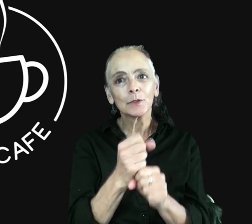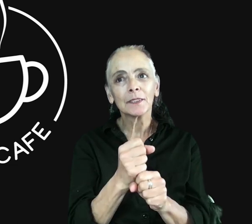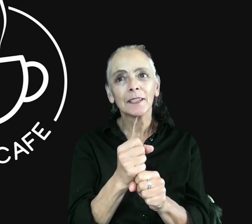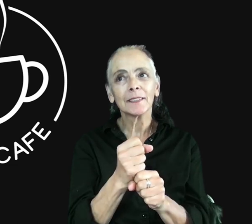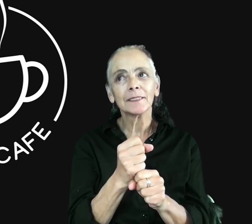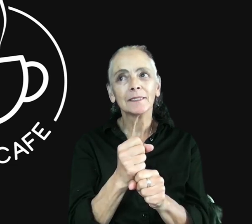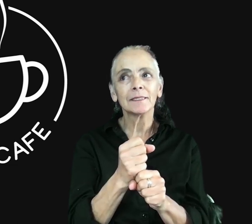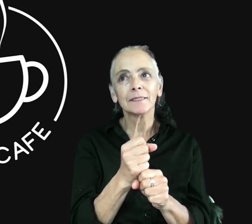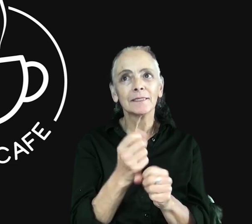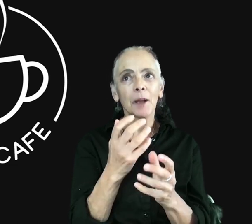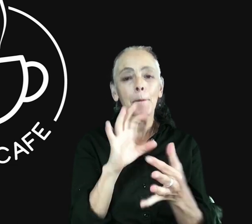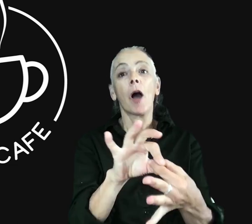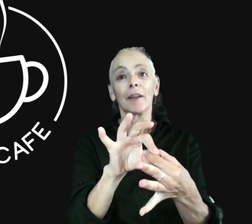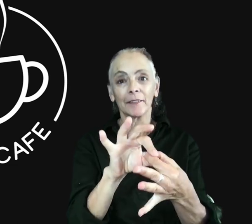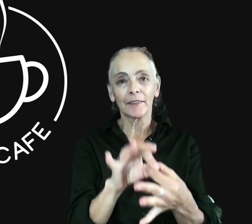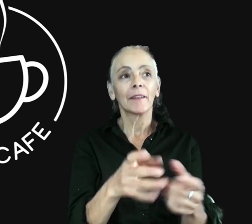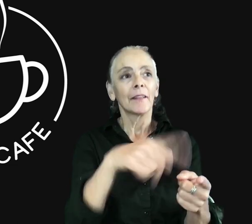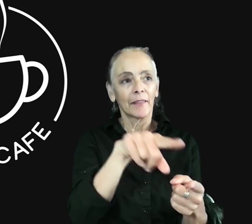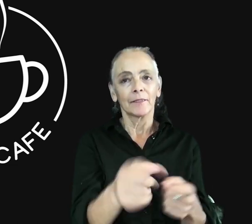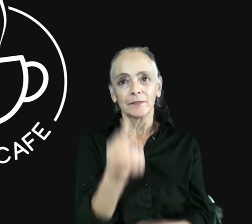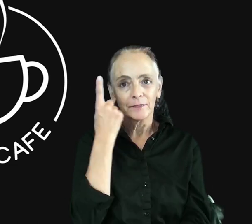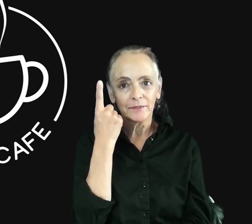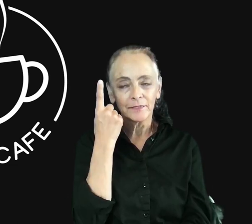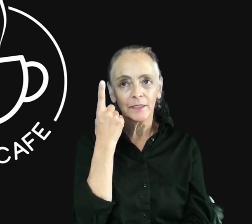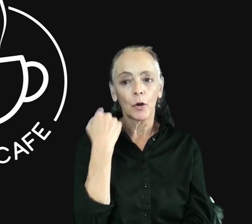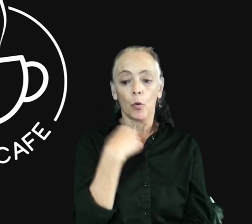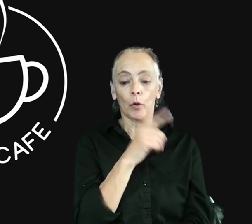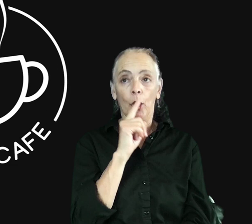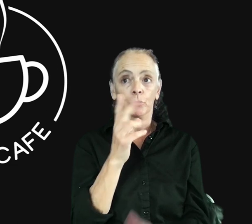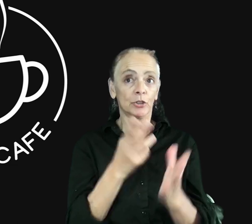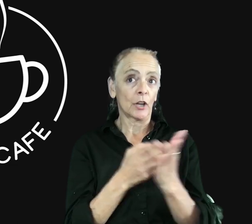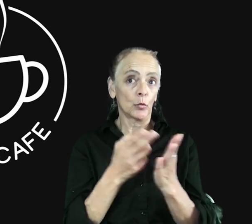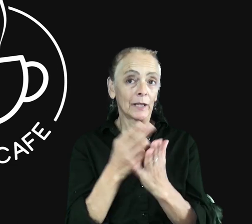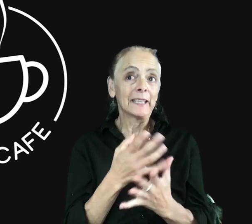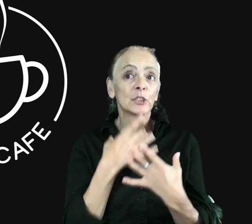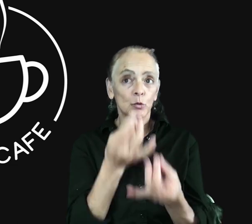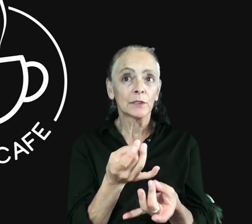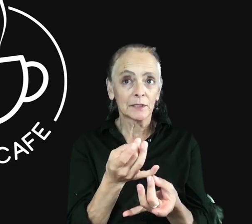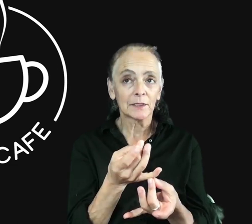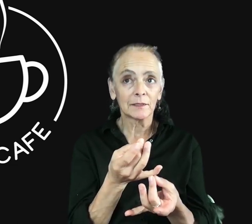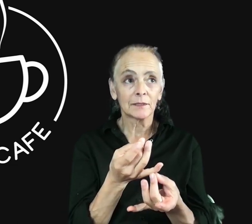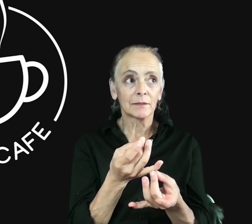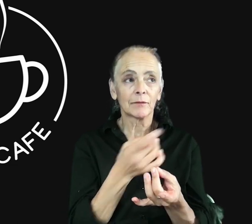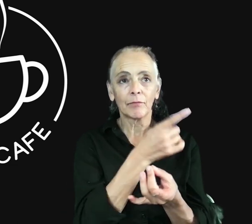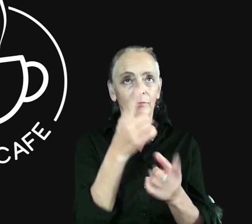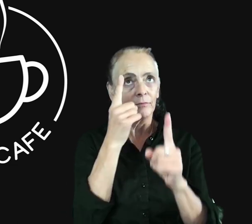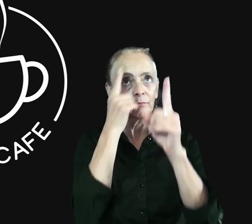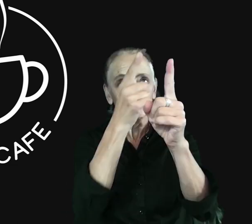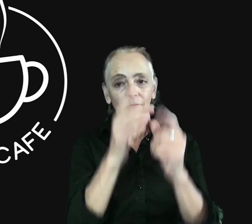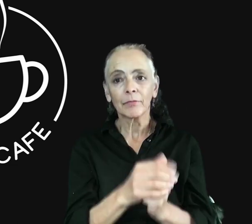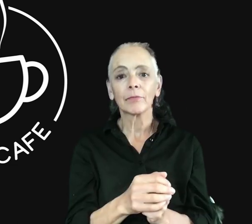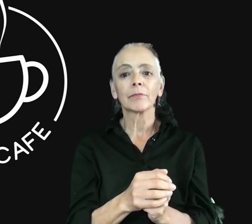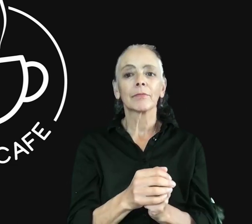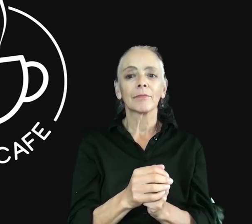kind of bound you know they they need to understand that uh we are genuinely interested in uh what they are trying to achieve and that